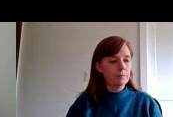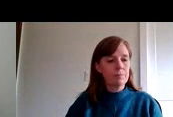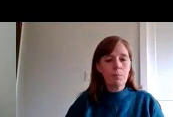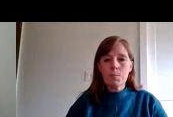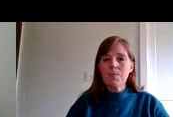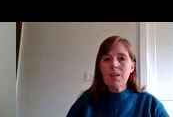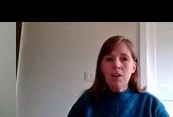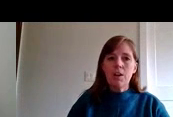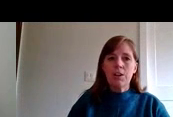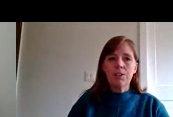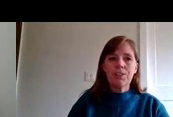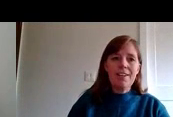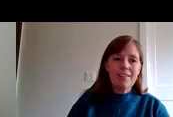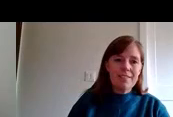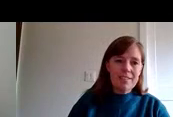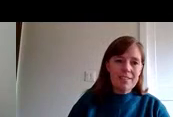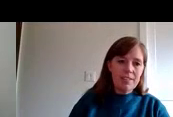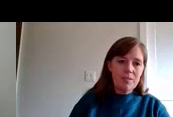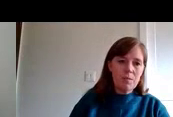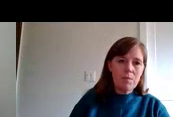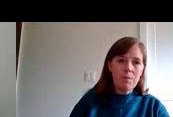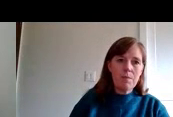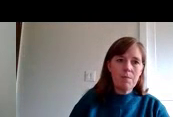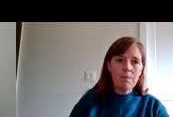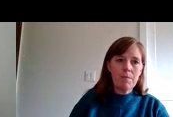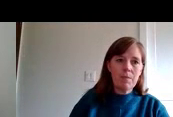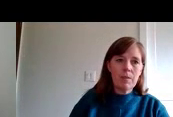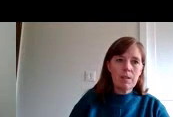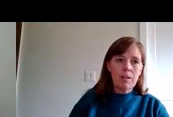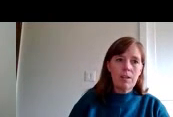zacharias@issaquah.wednet.edu. Great, thanks, Sarah.